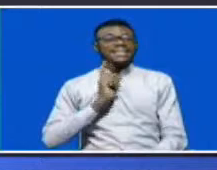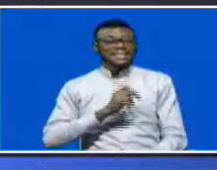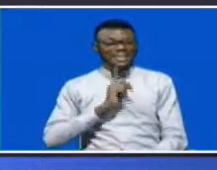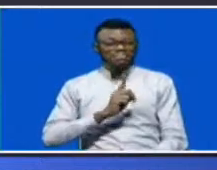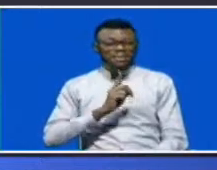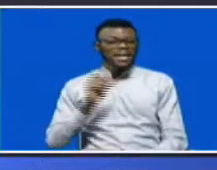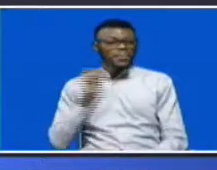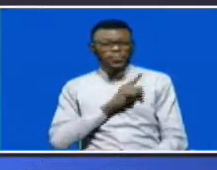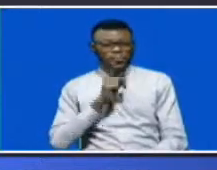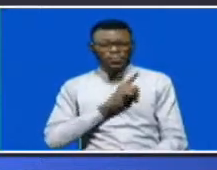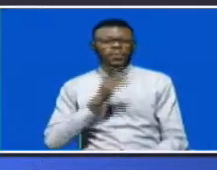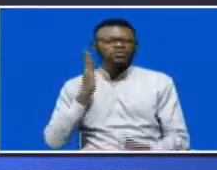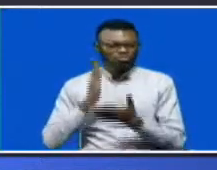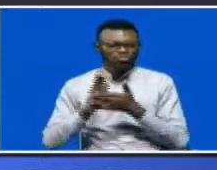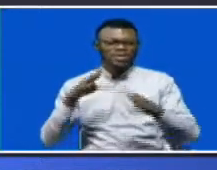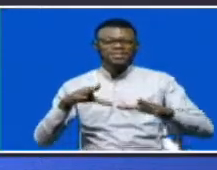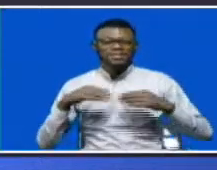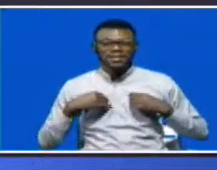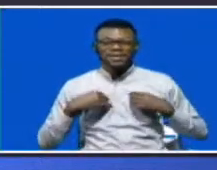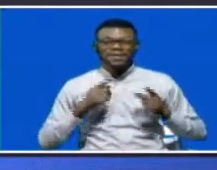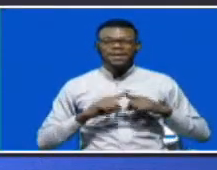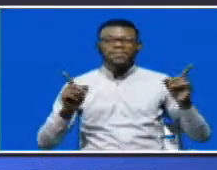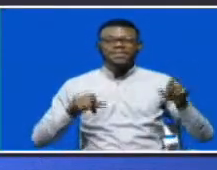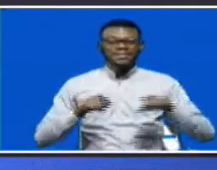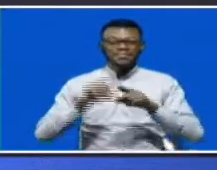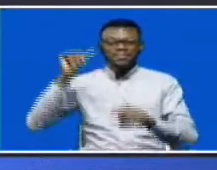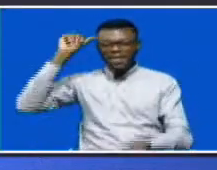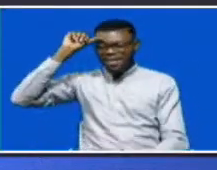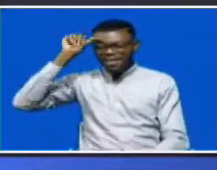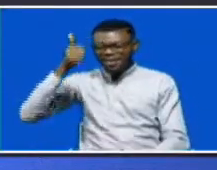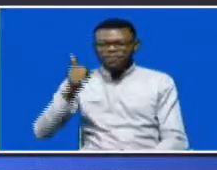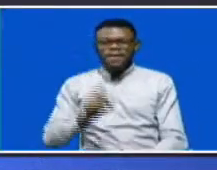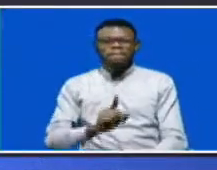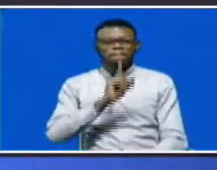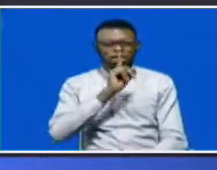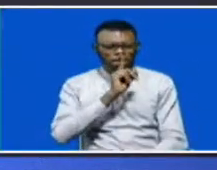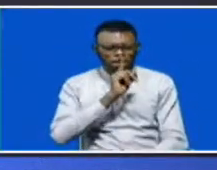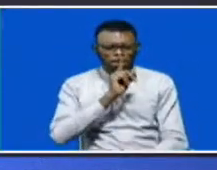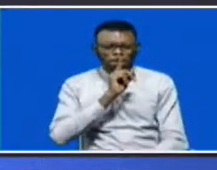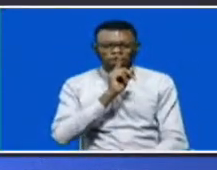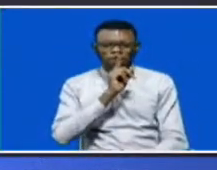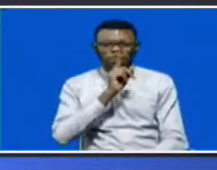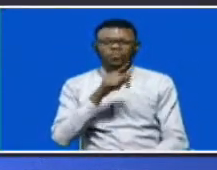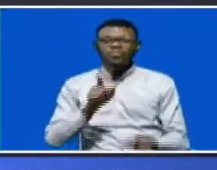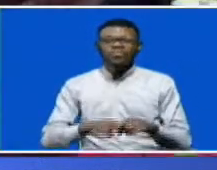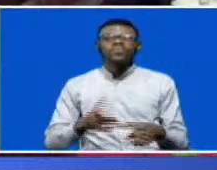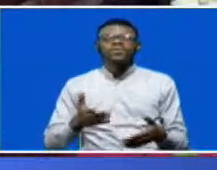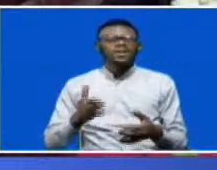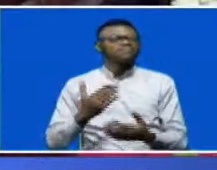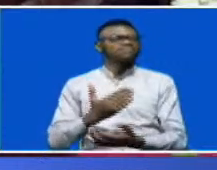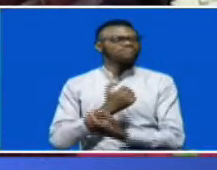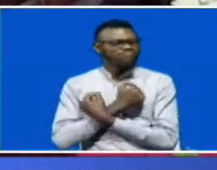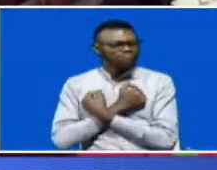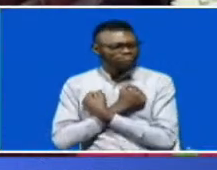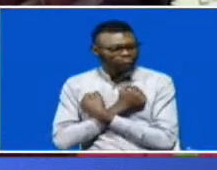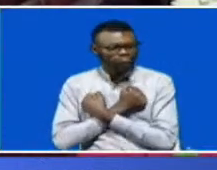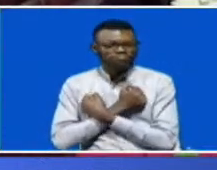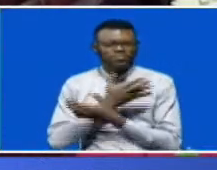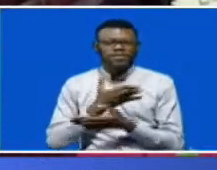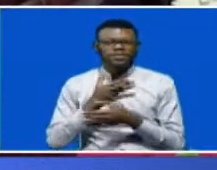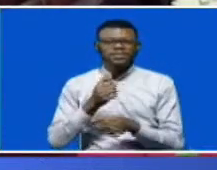he was, but his intelligence and his quiet intelligence and his loyalty. Nyachae